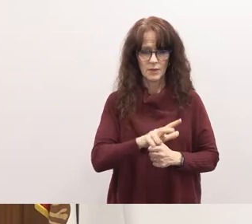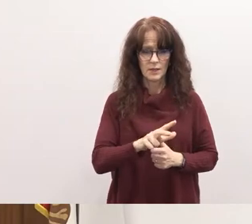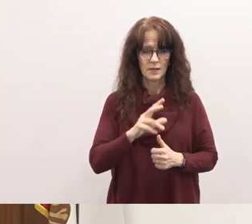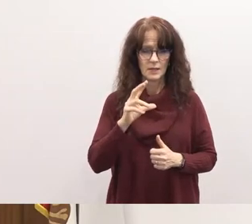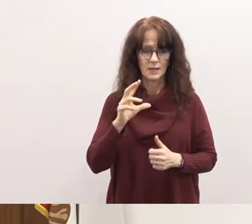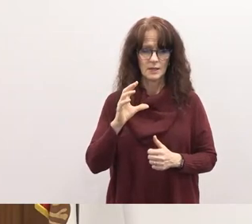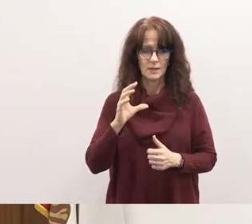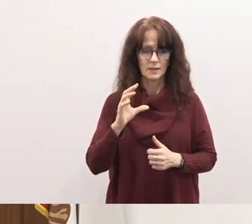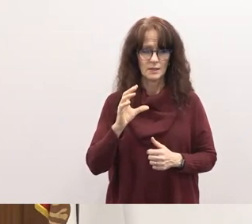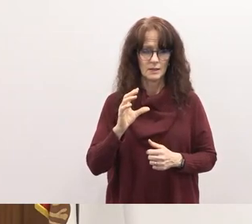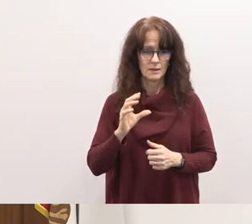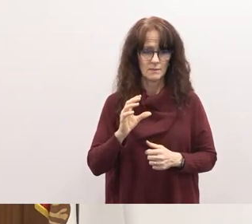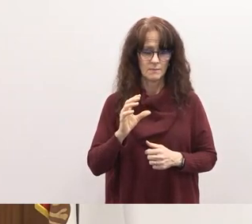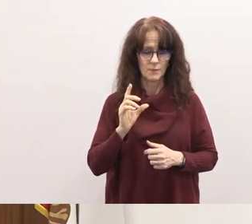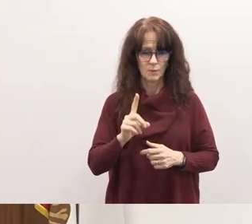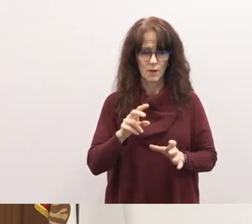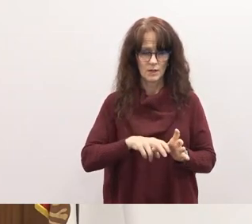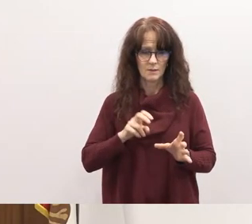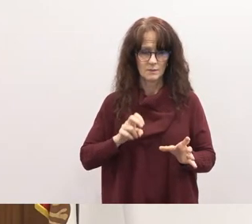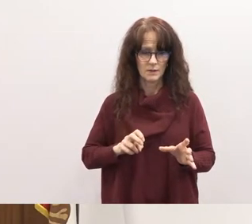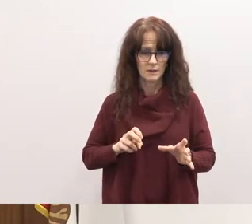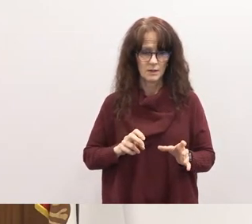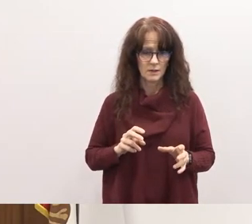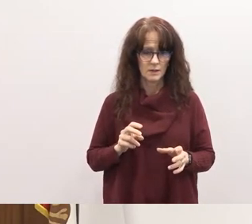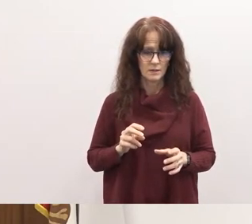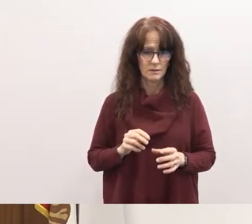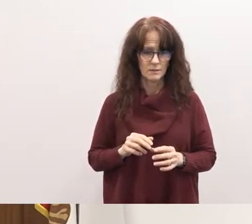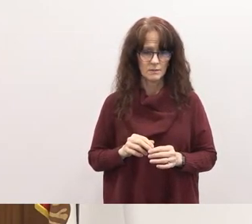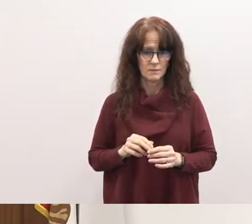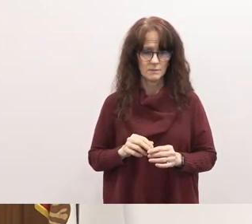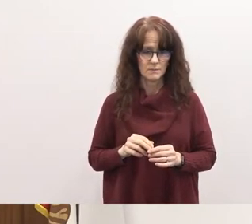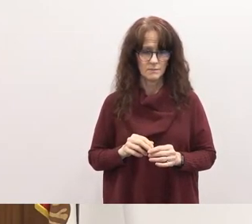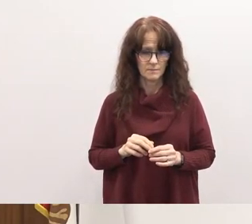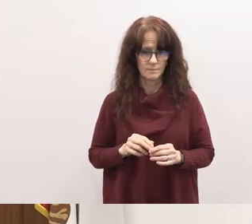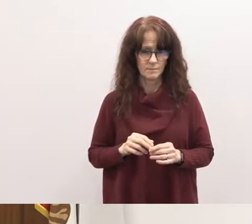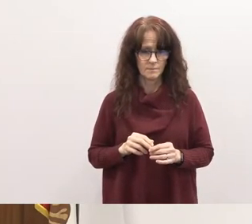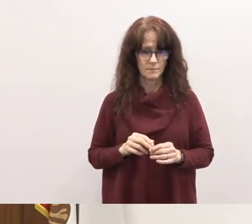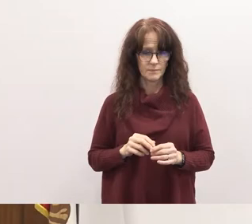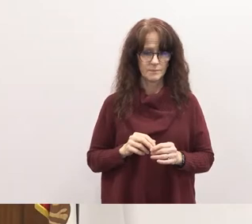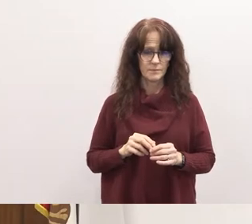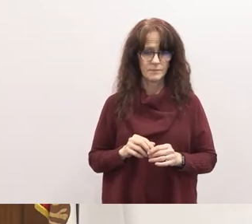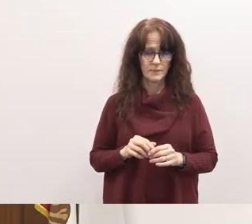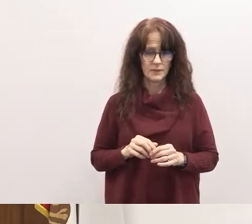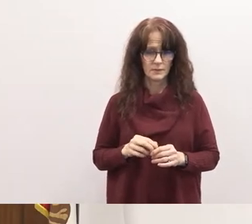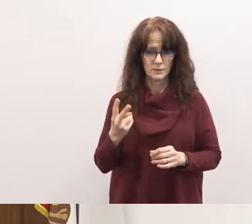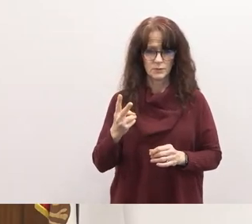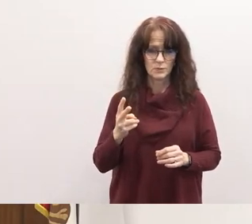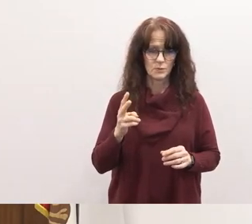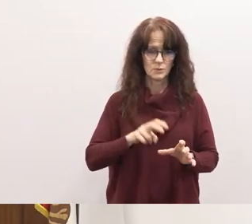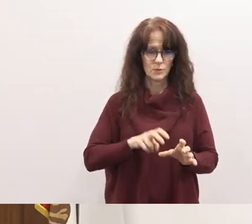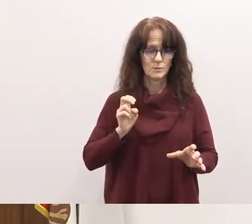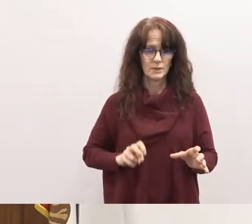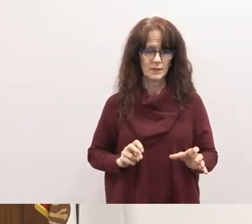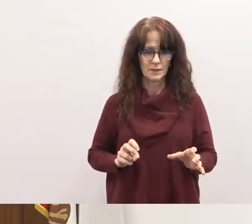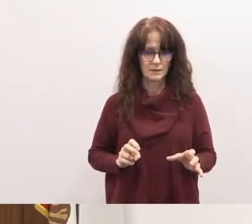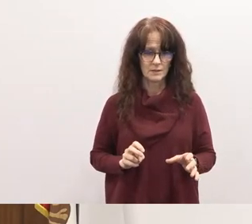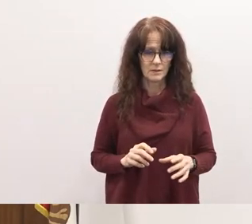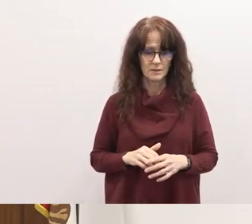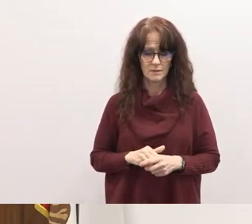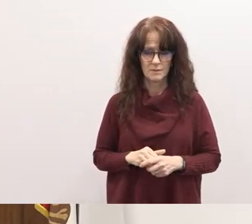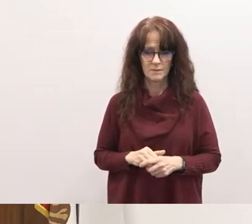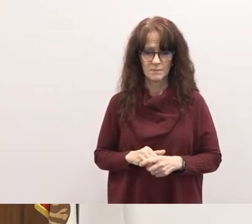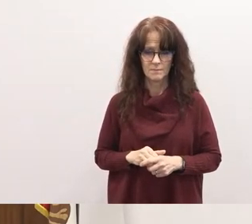3 with 1 abstention. Right? 2. 2 abstentions, yeah. Sorry.